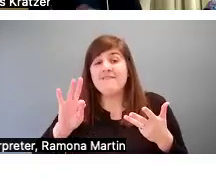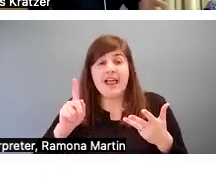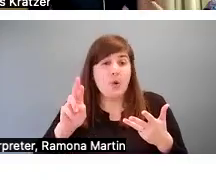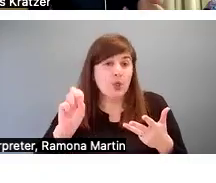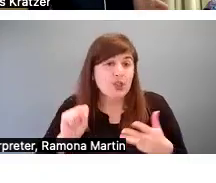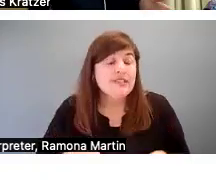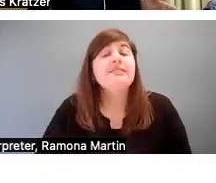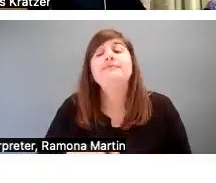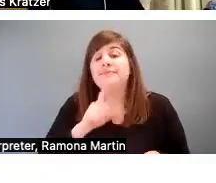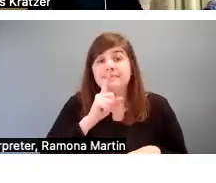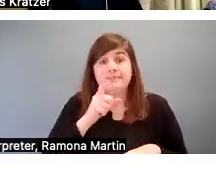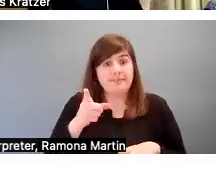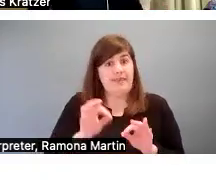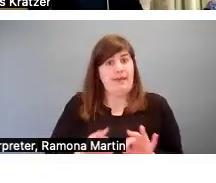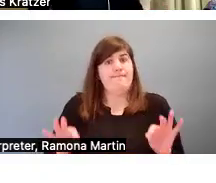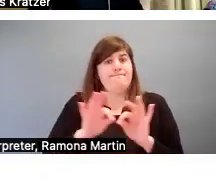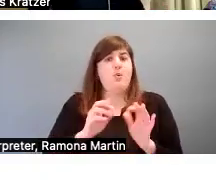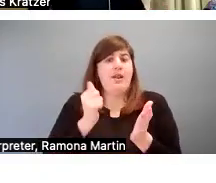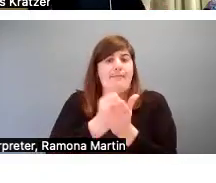Wasps are also really important for the food chain.